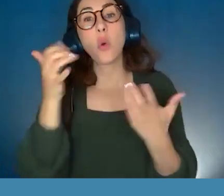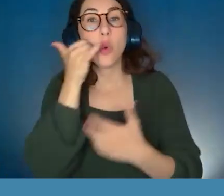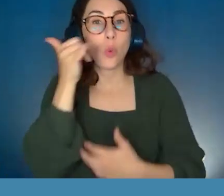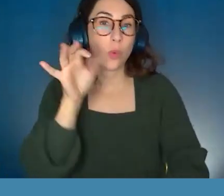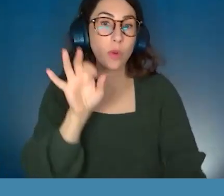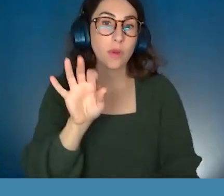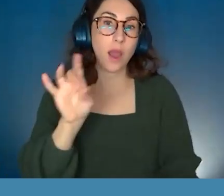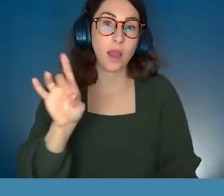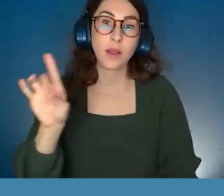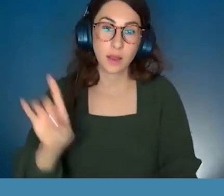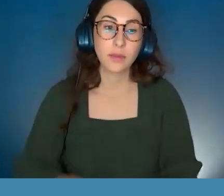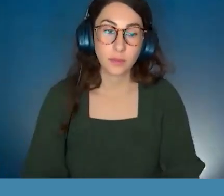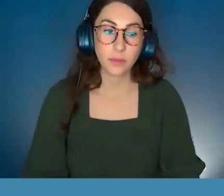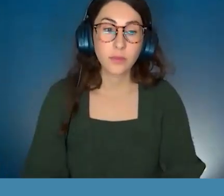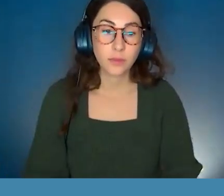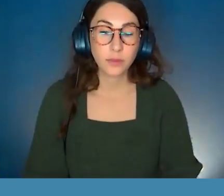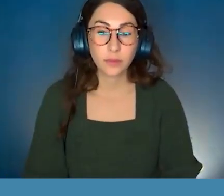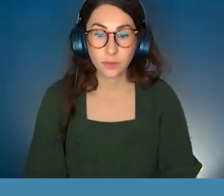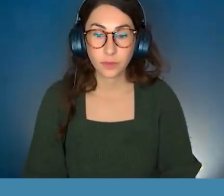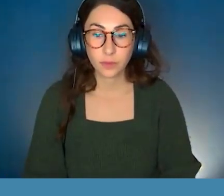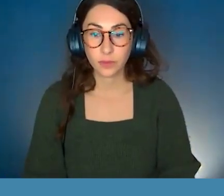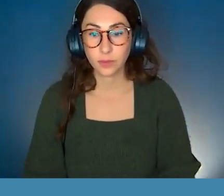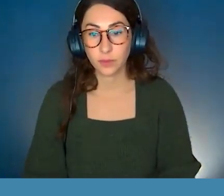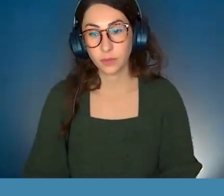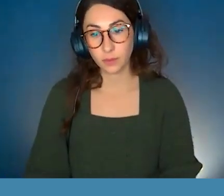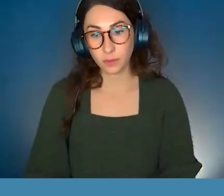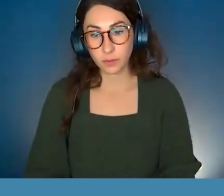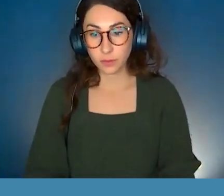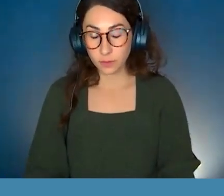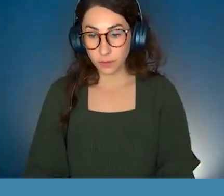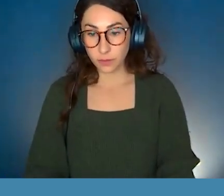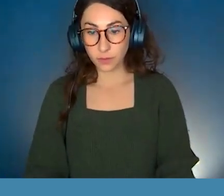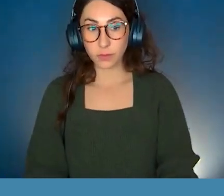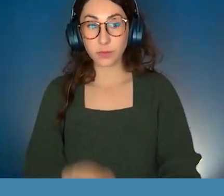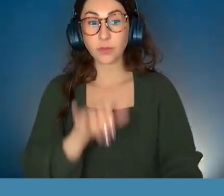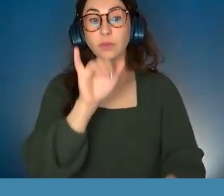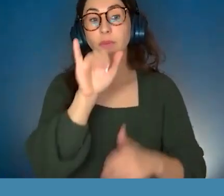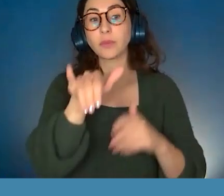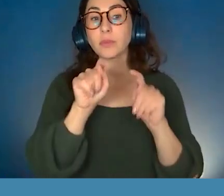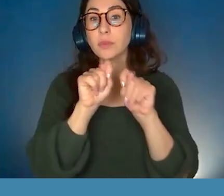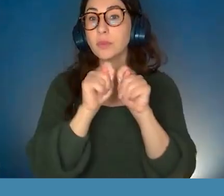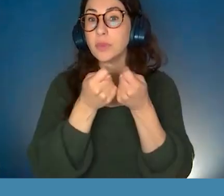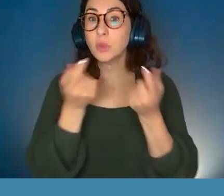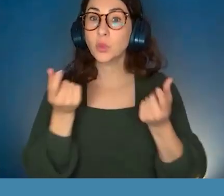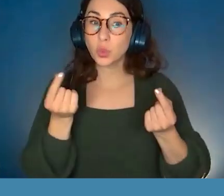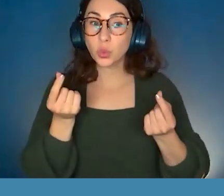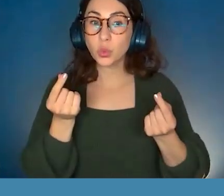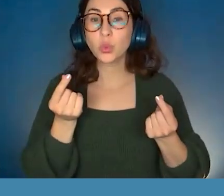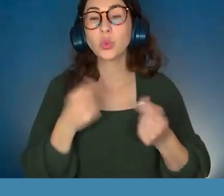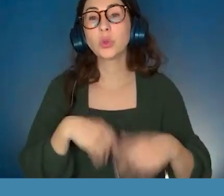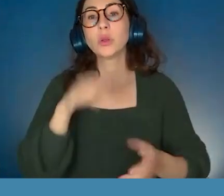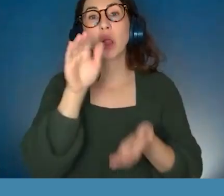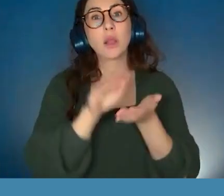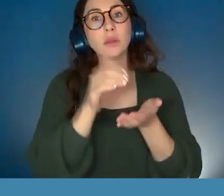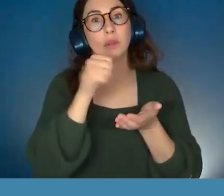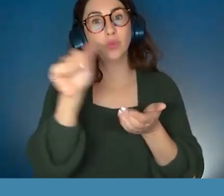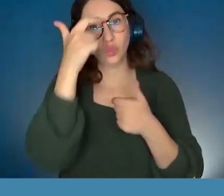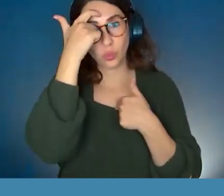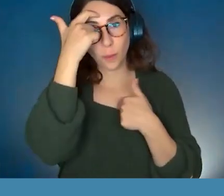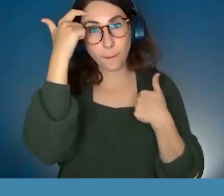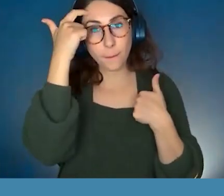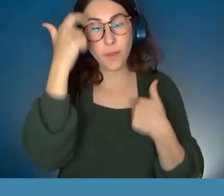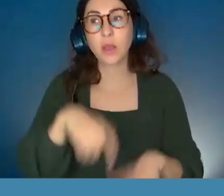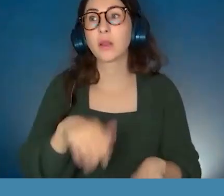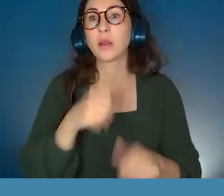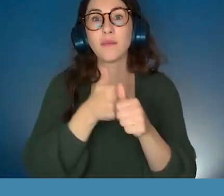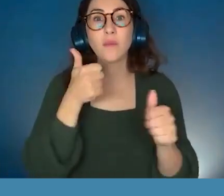well. And like I said, the goal of the mobile response team is to lessen trauma, prevent unnecessary hospitalization or arrest. So